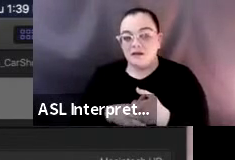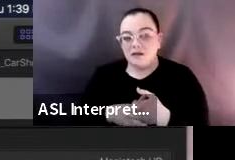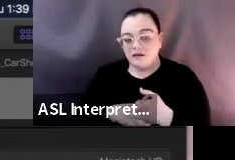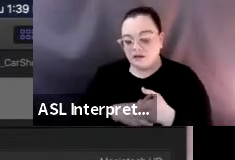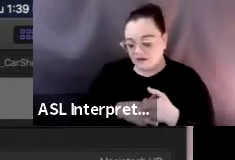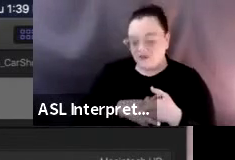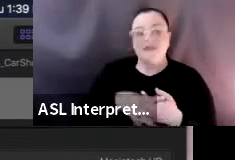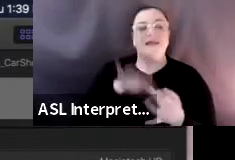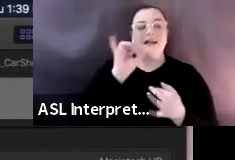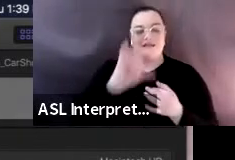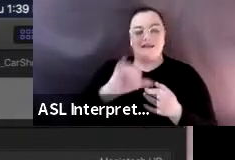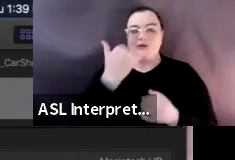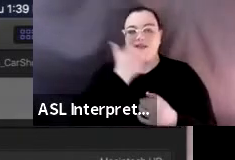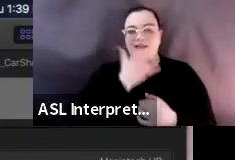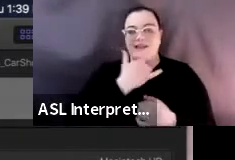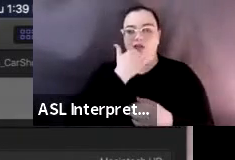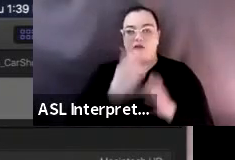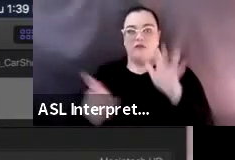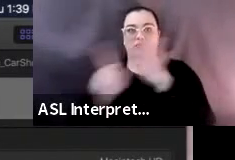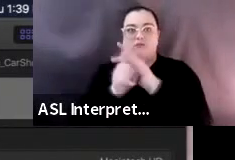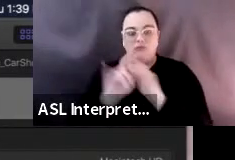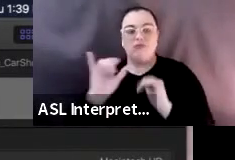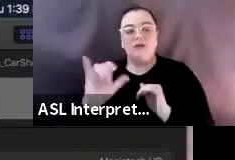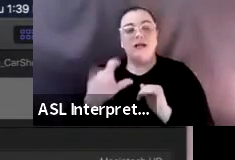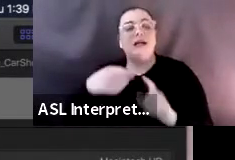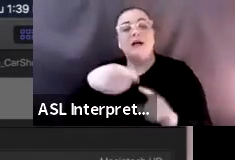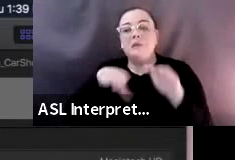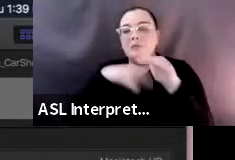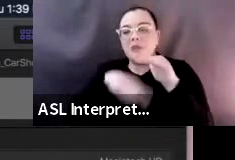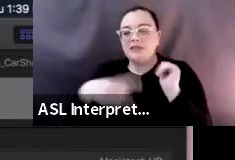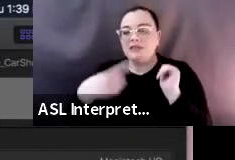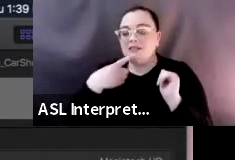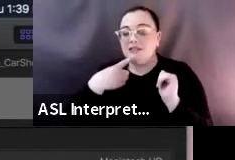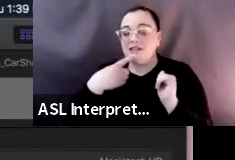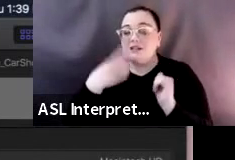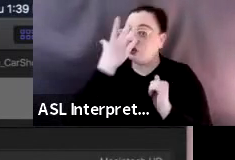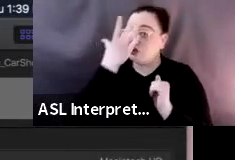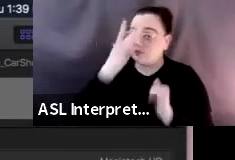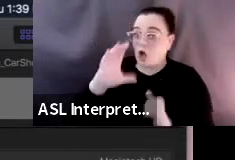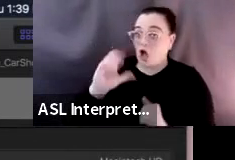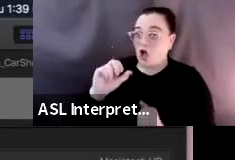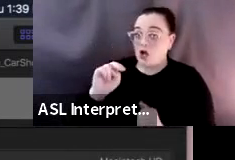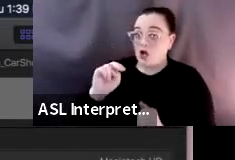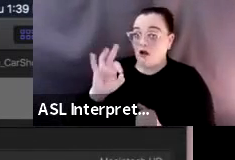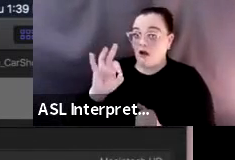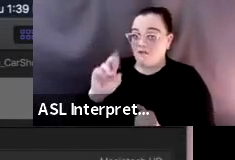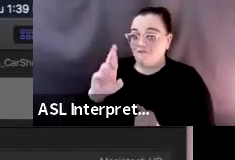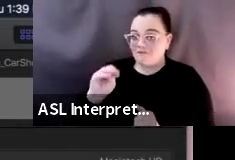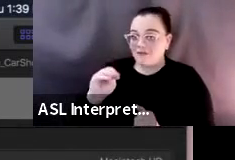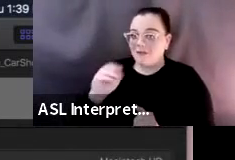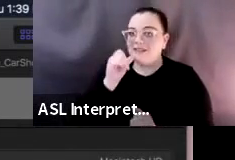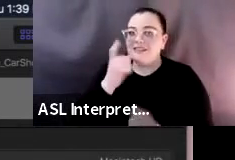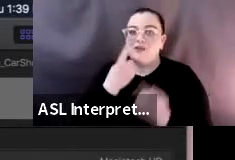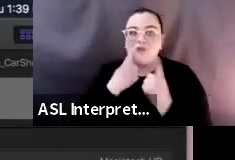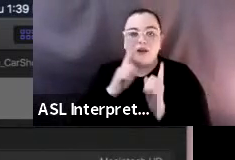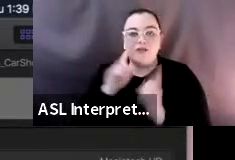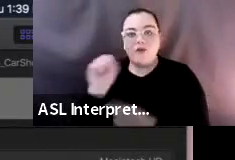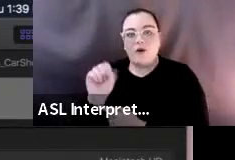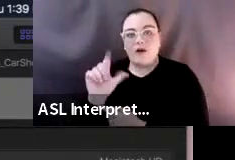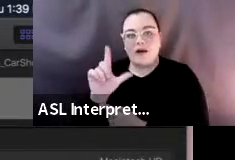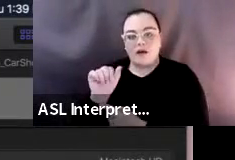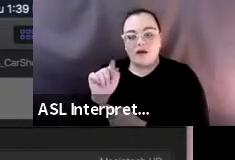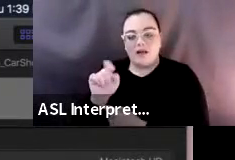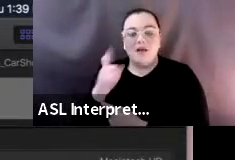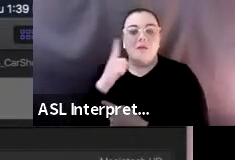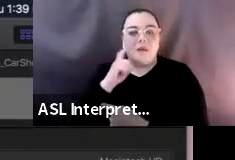error that I was expecting. So it's saying basically that the Smart Conform didn't work to my slate because that